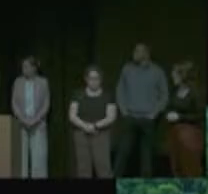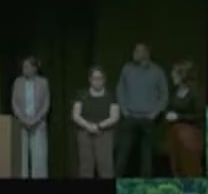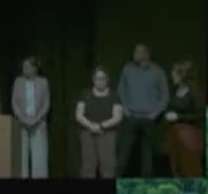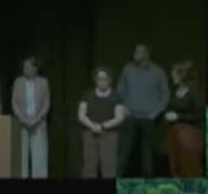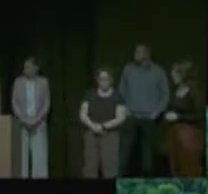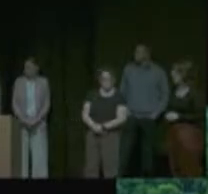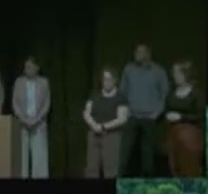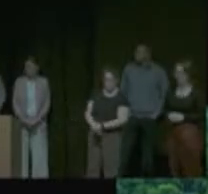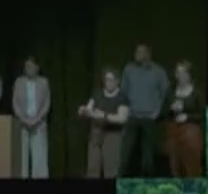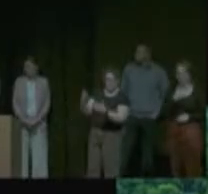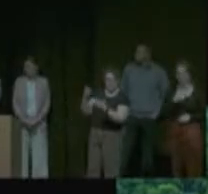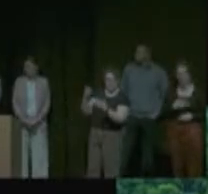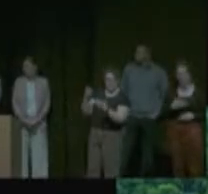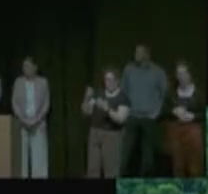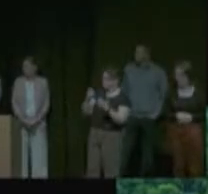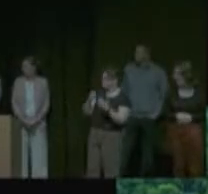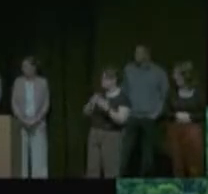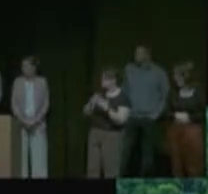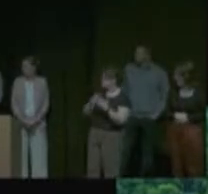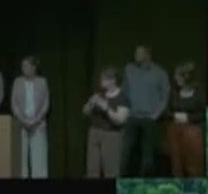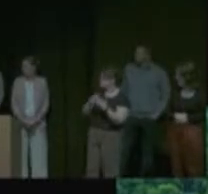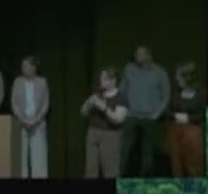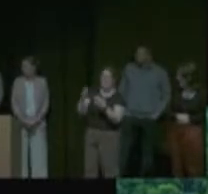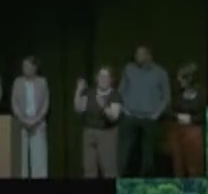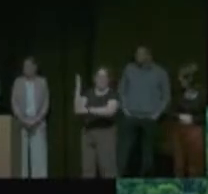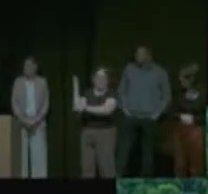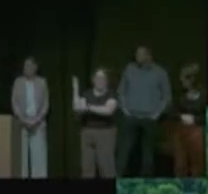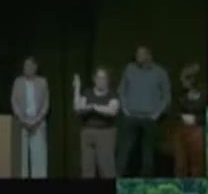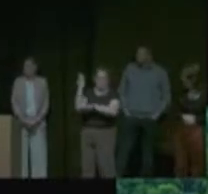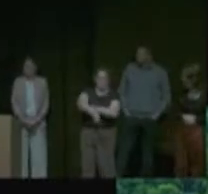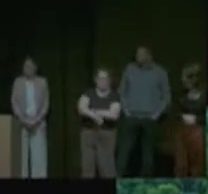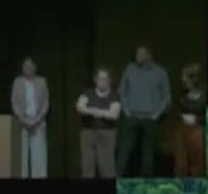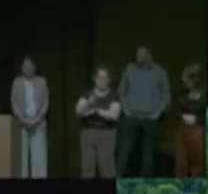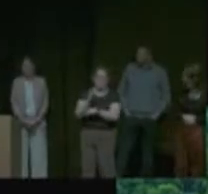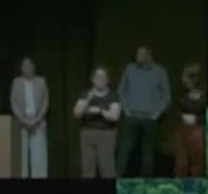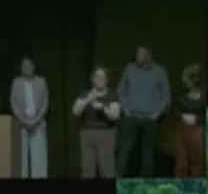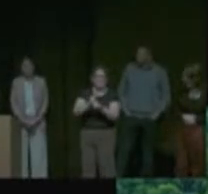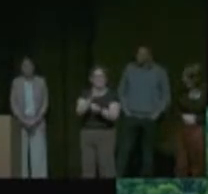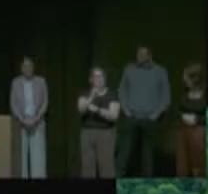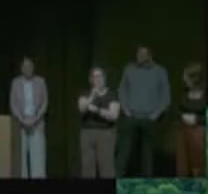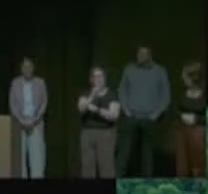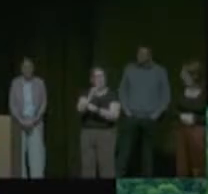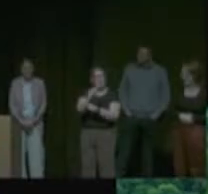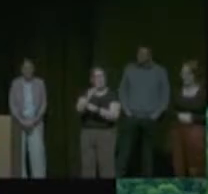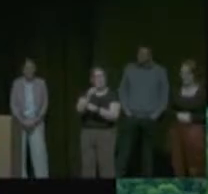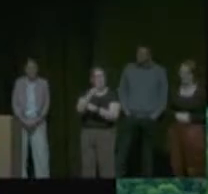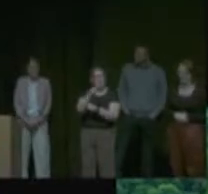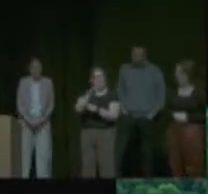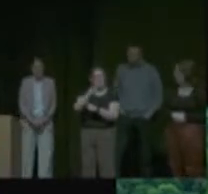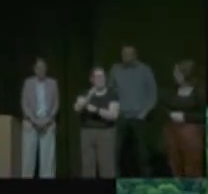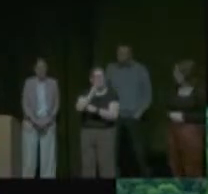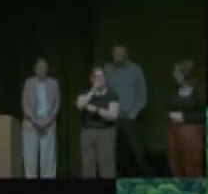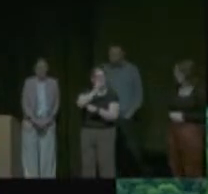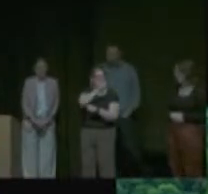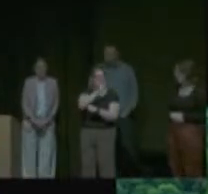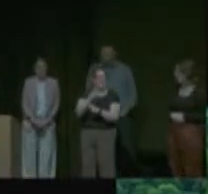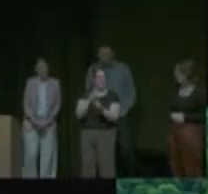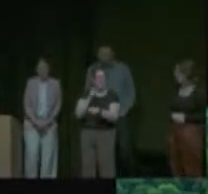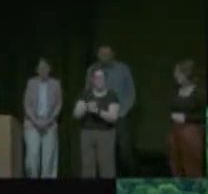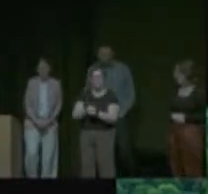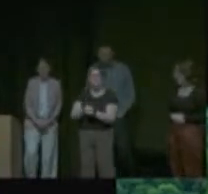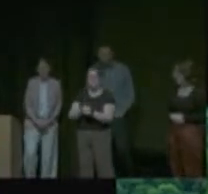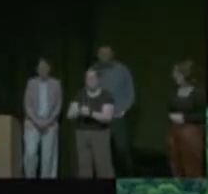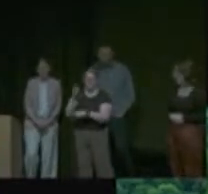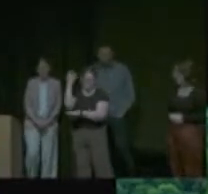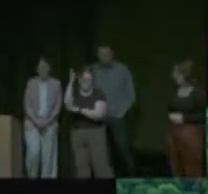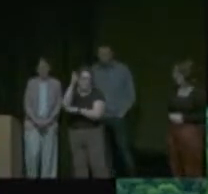already. You're going to stop make toothpicks out of it. Ignore him. The signal tree is